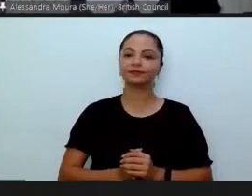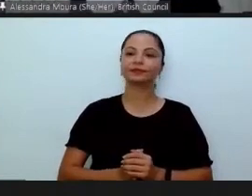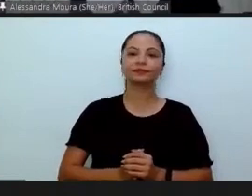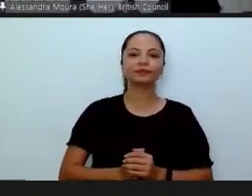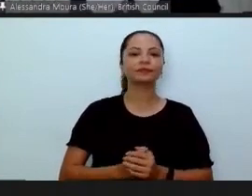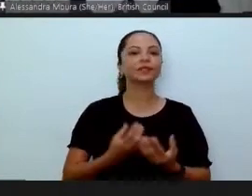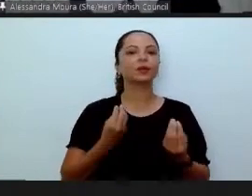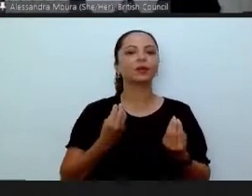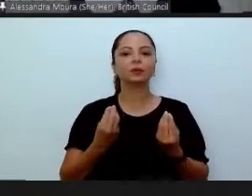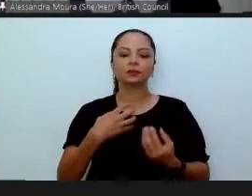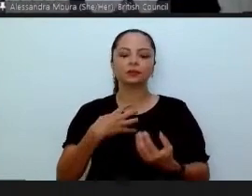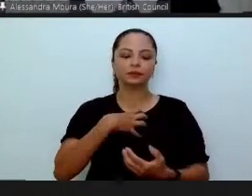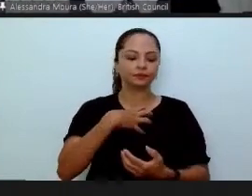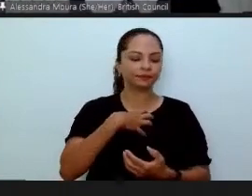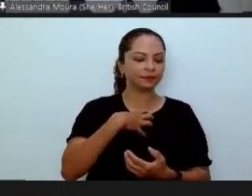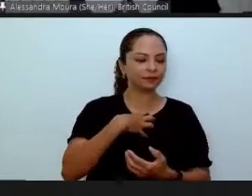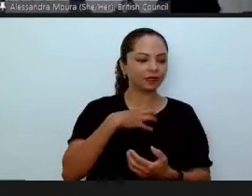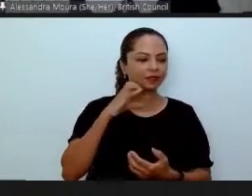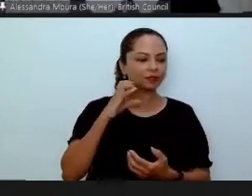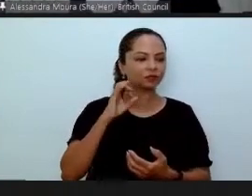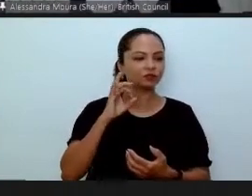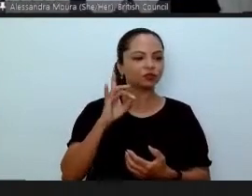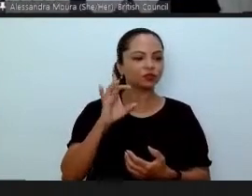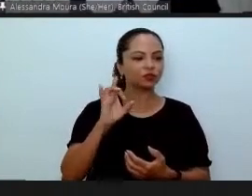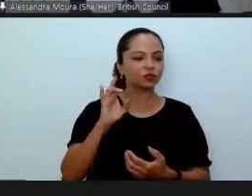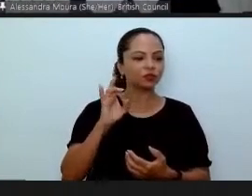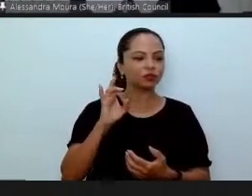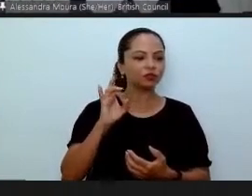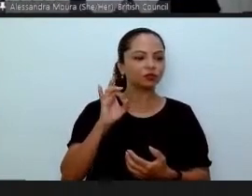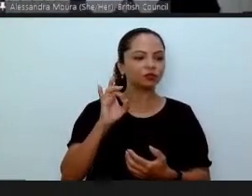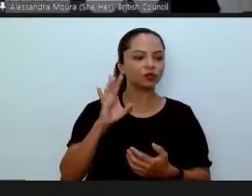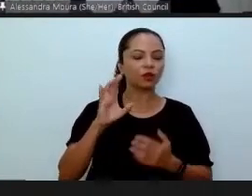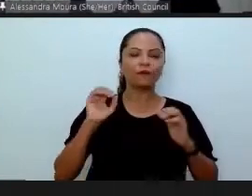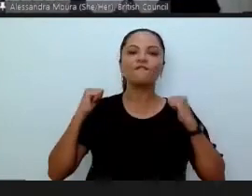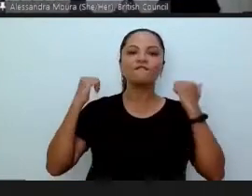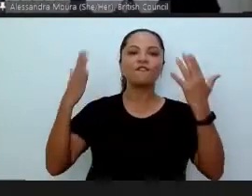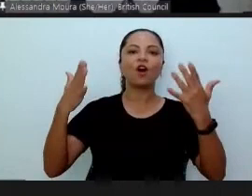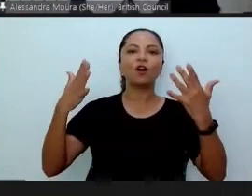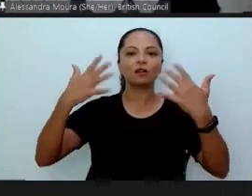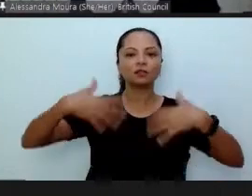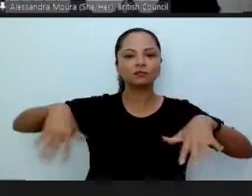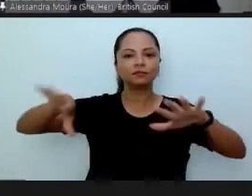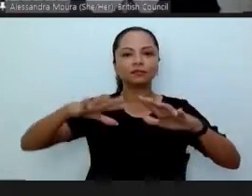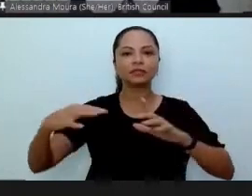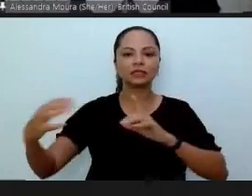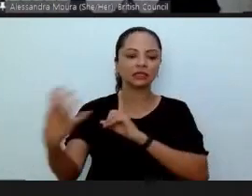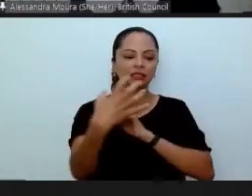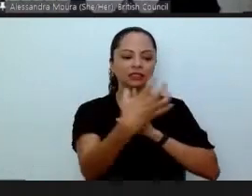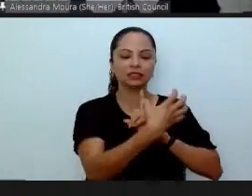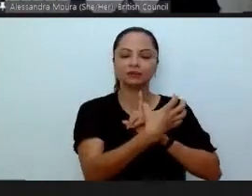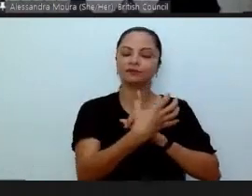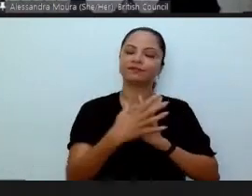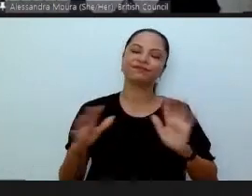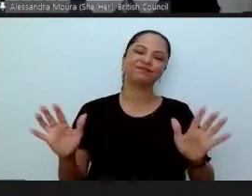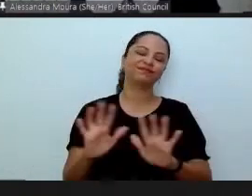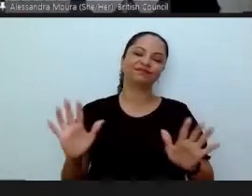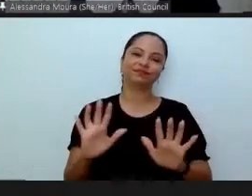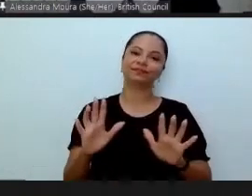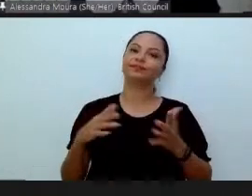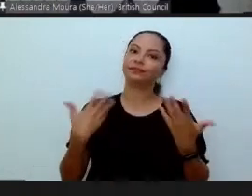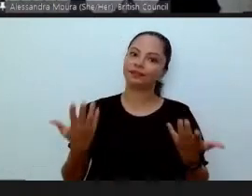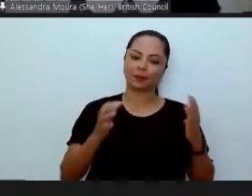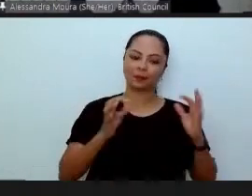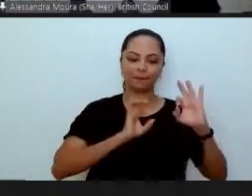motivated and you're learning something and you don't learn as well. So the plan is to research the subject by reading